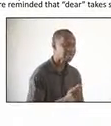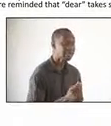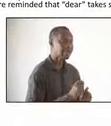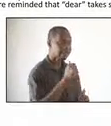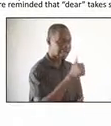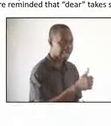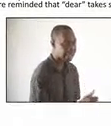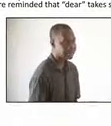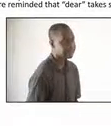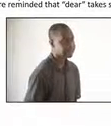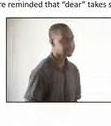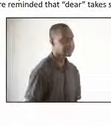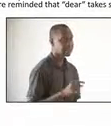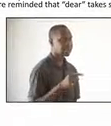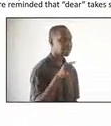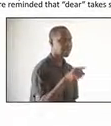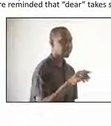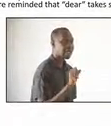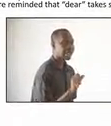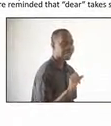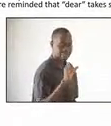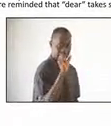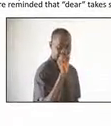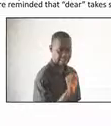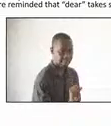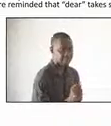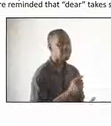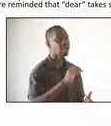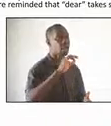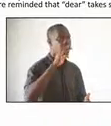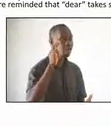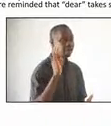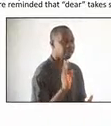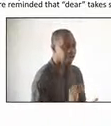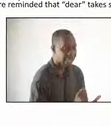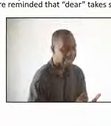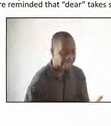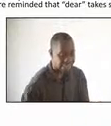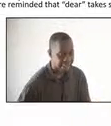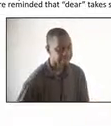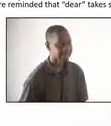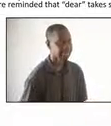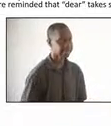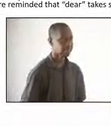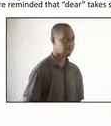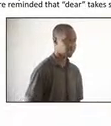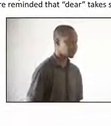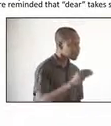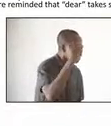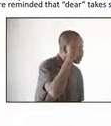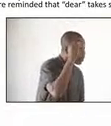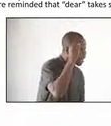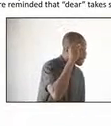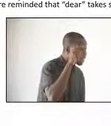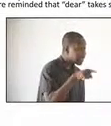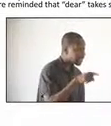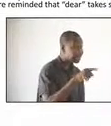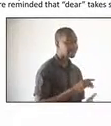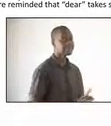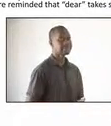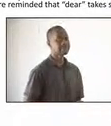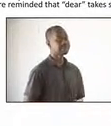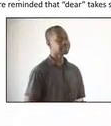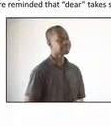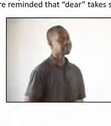prefer to as semi-formal letters. You are reminded that